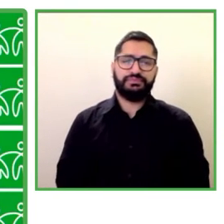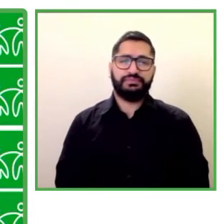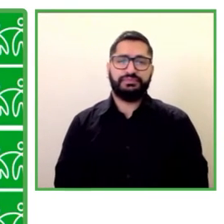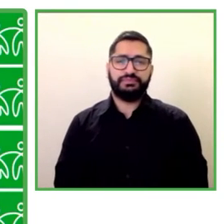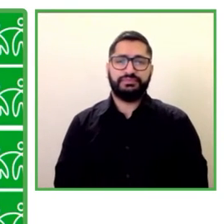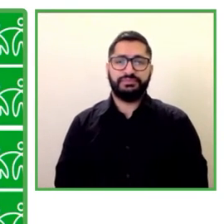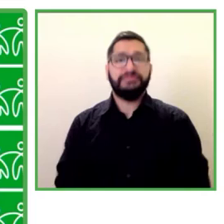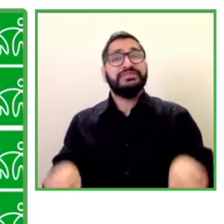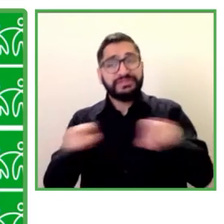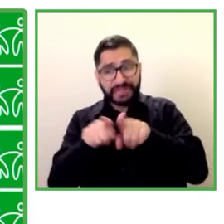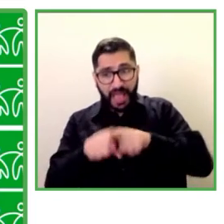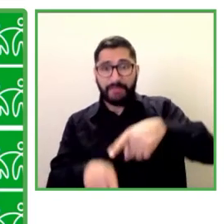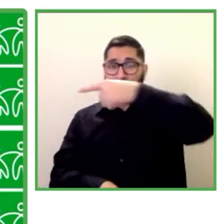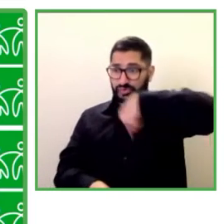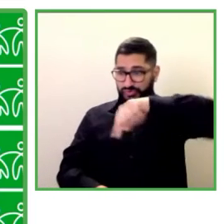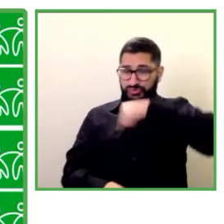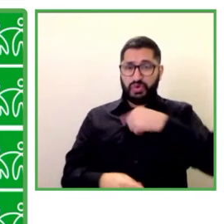also